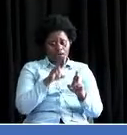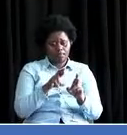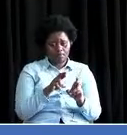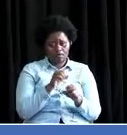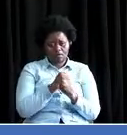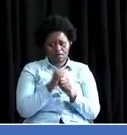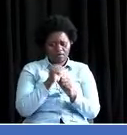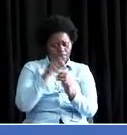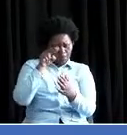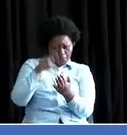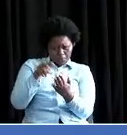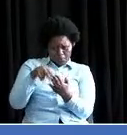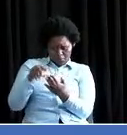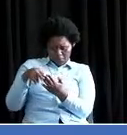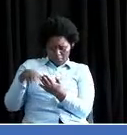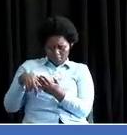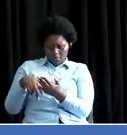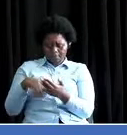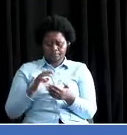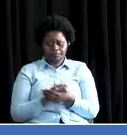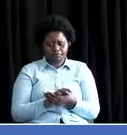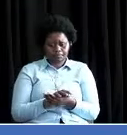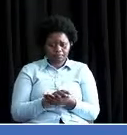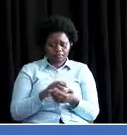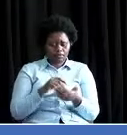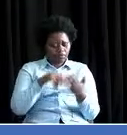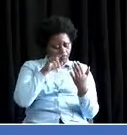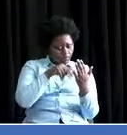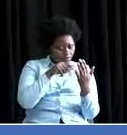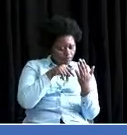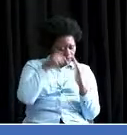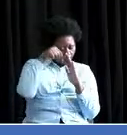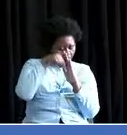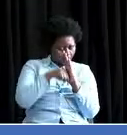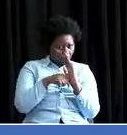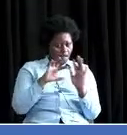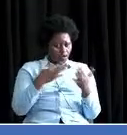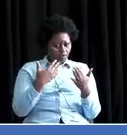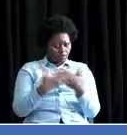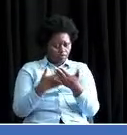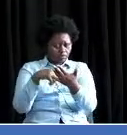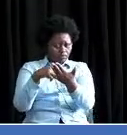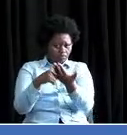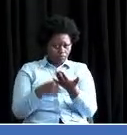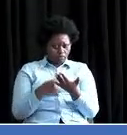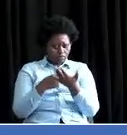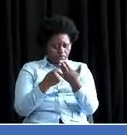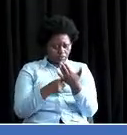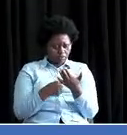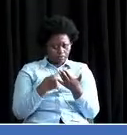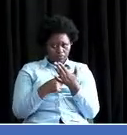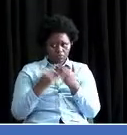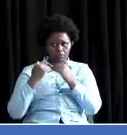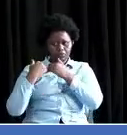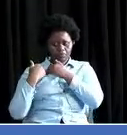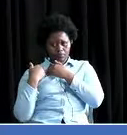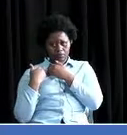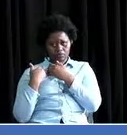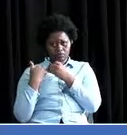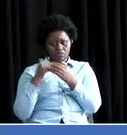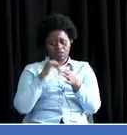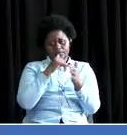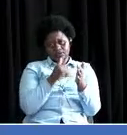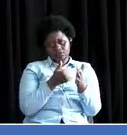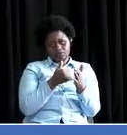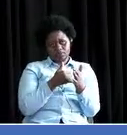You haven't gone through it. We haven't really interrogated the report. How can we debate? How can we hold officers to account? Are we